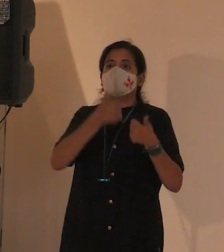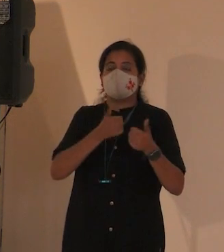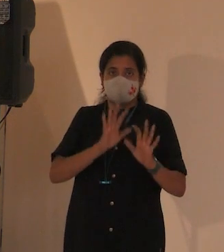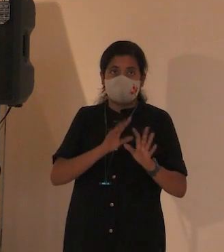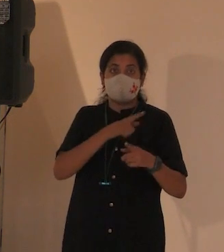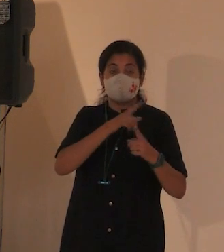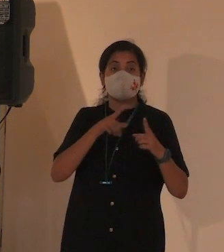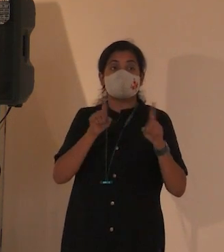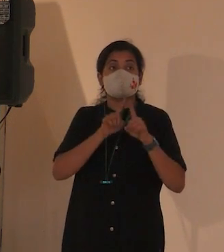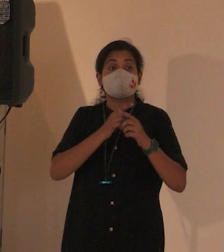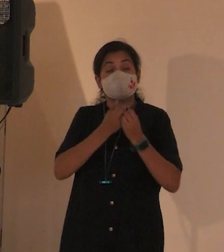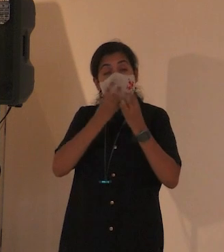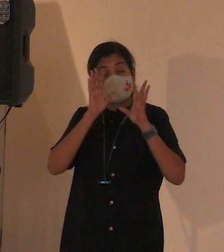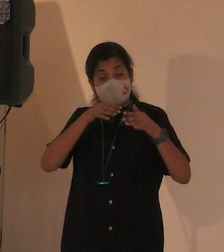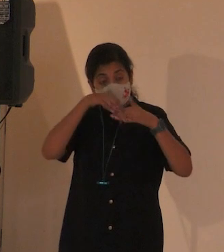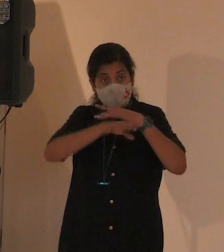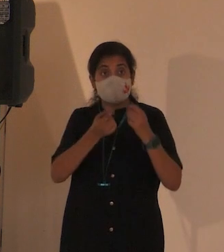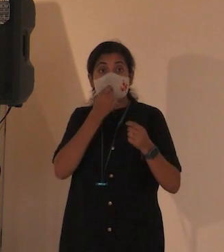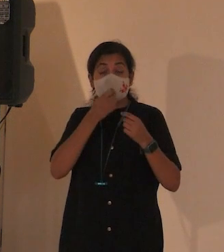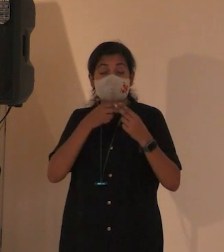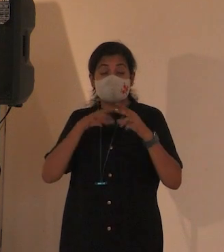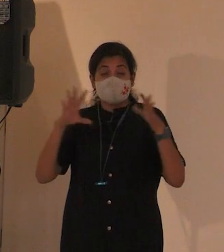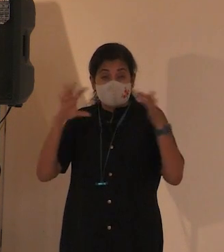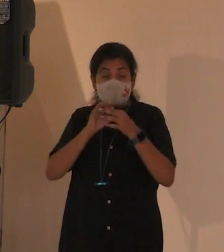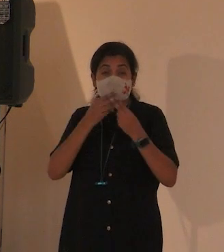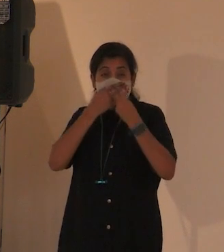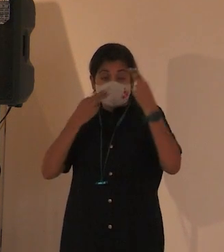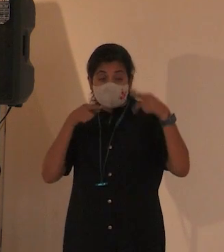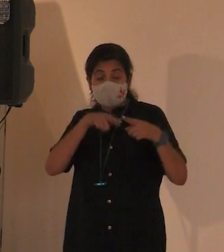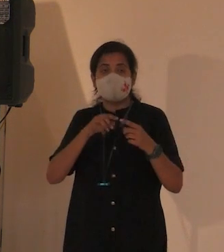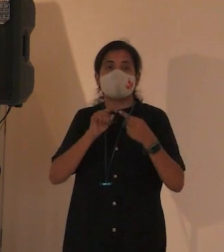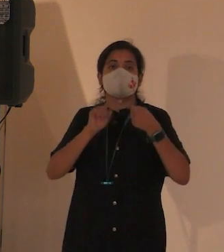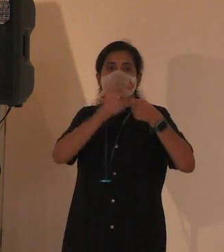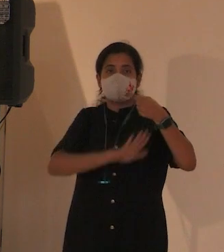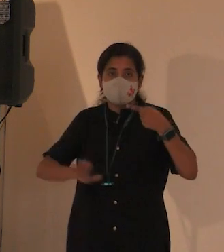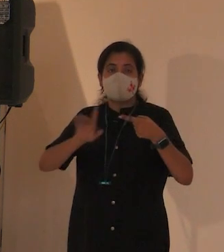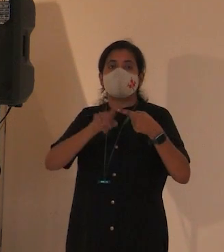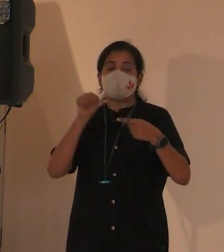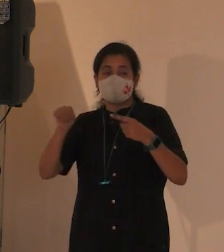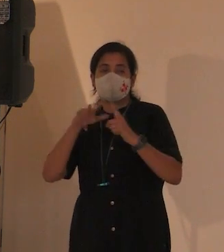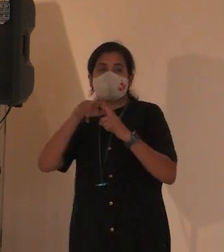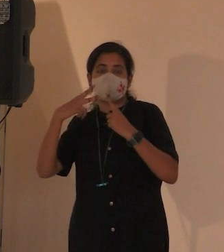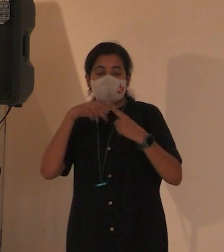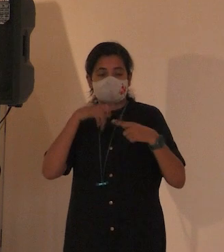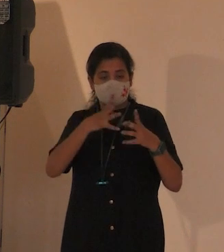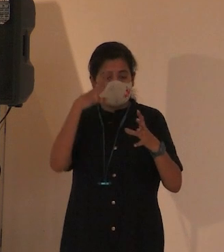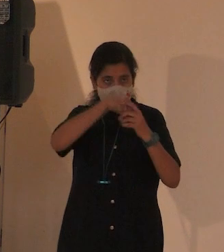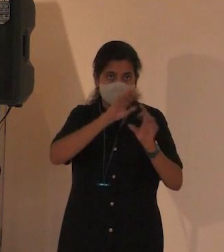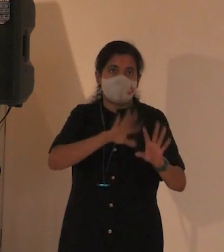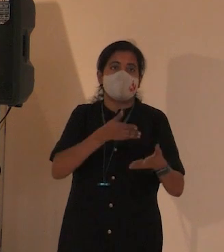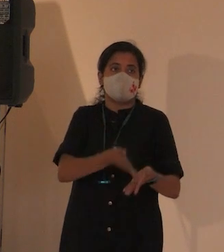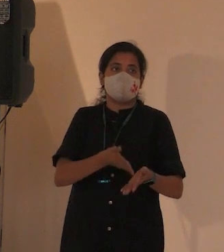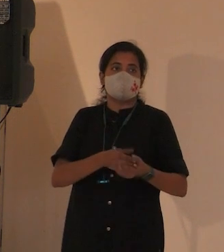It captures a lot of story of medicine from the European perspective, but there are also, some things